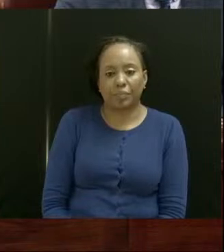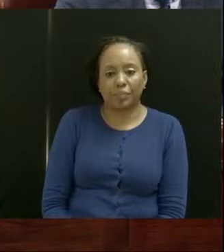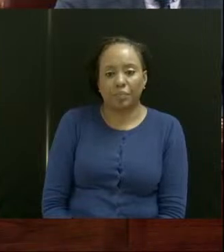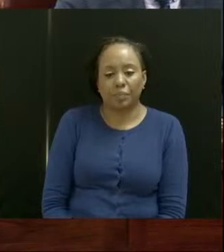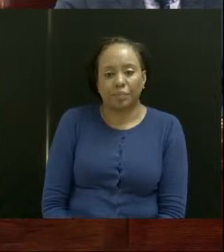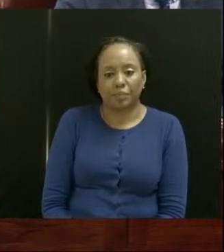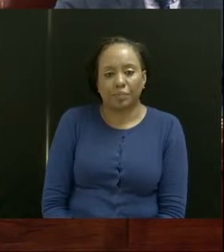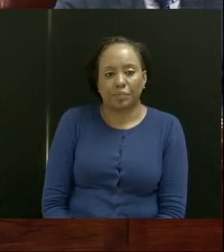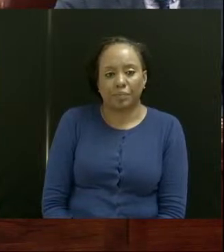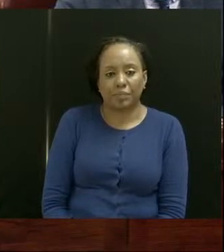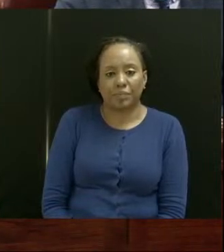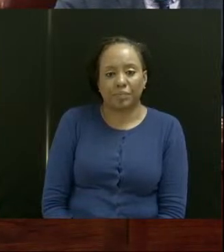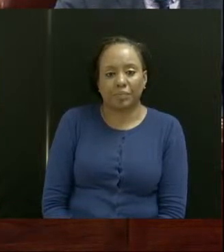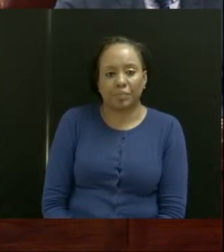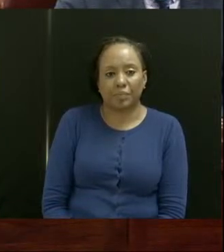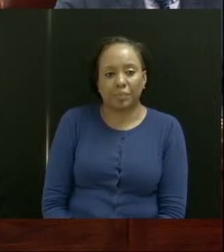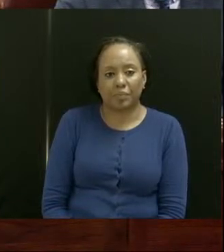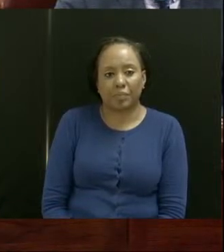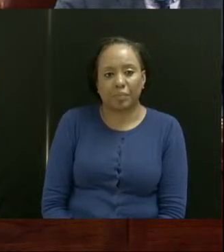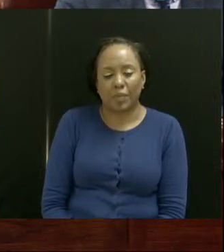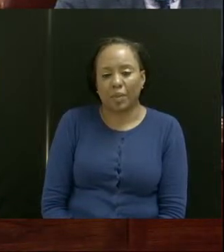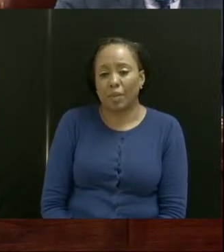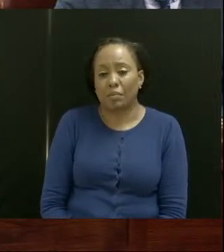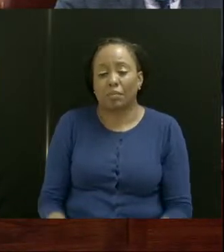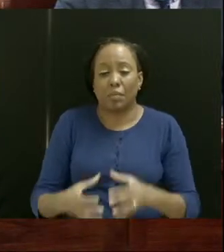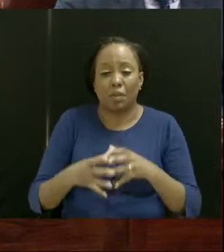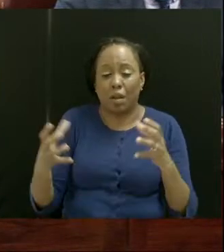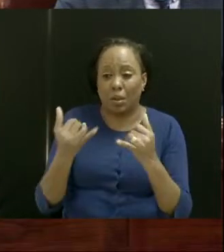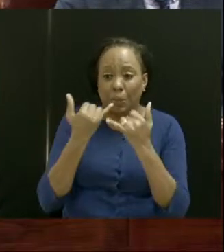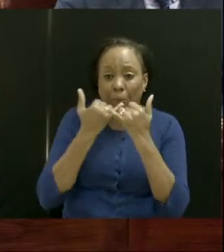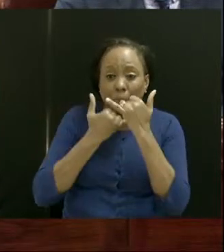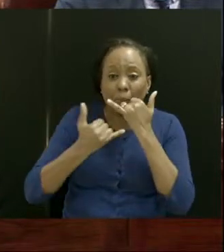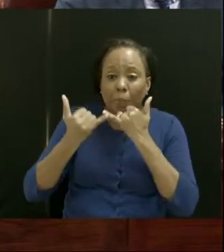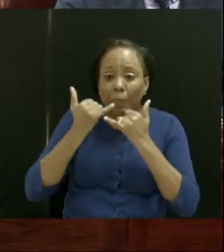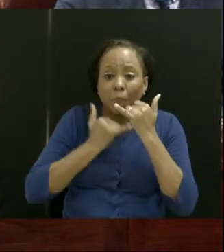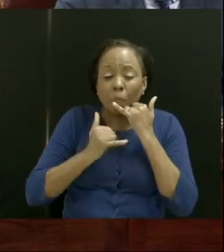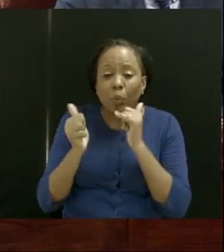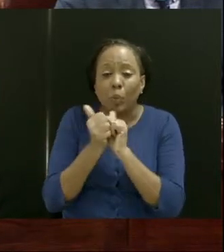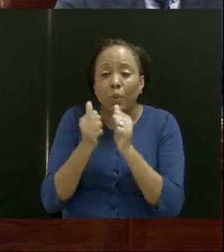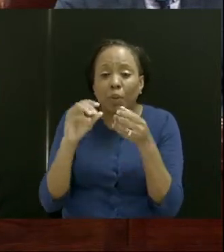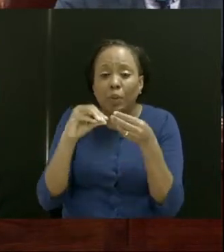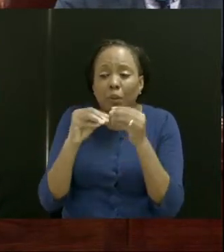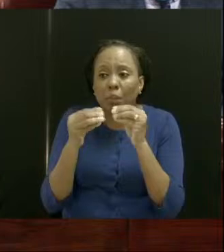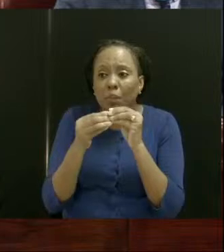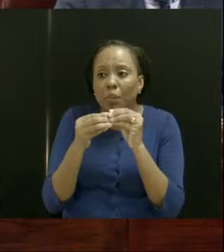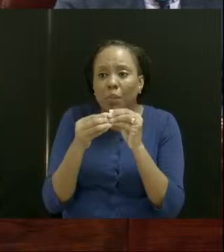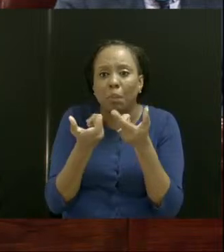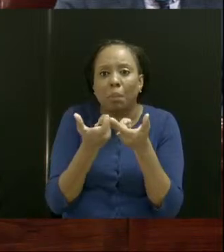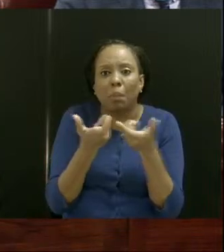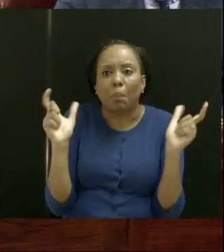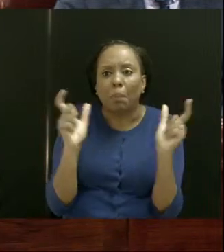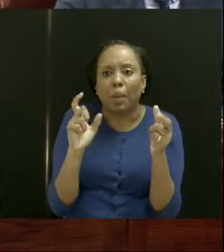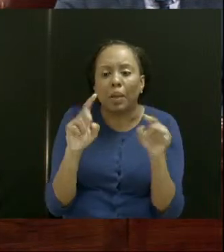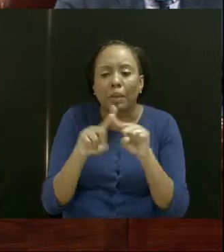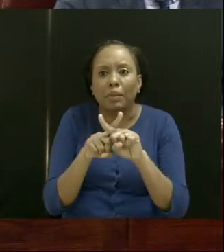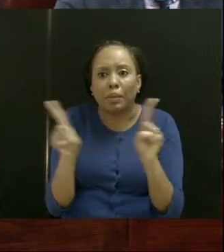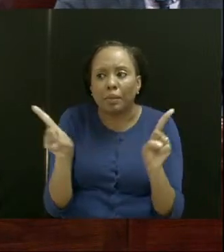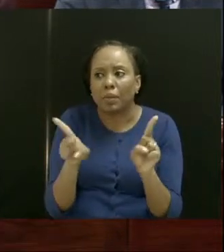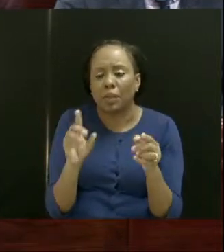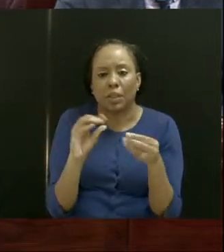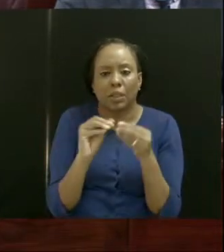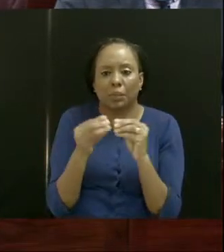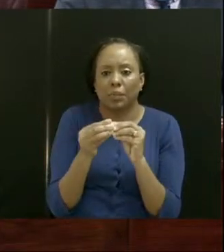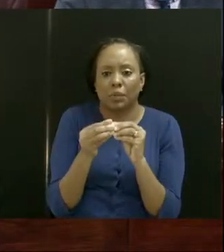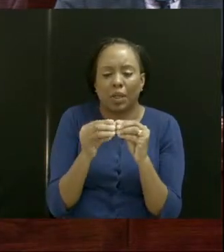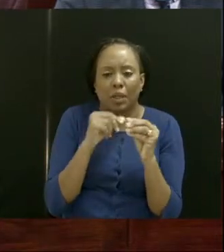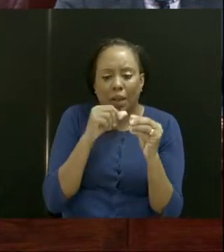The level of error that is in these numbers, huge errors, numbers don't